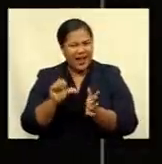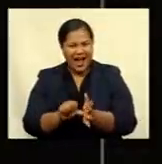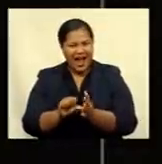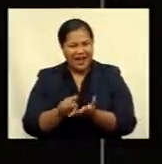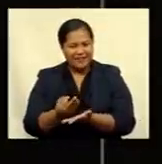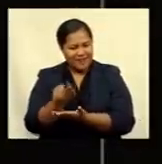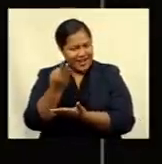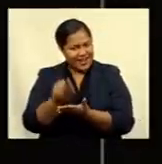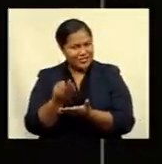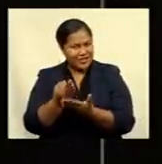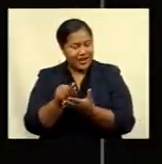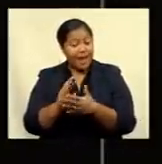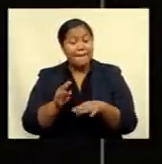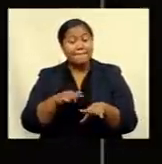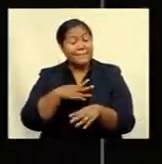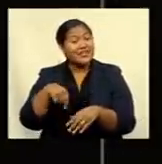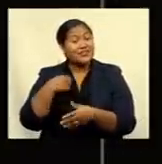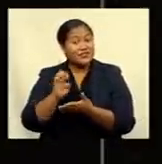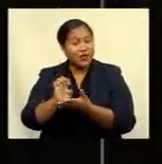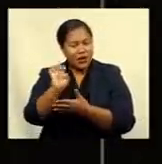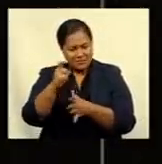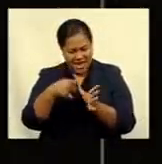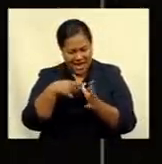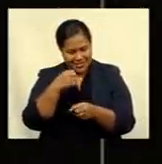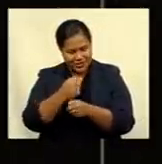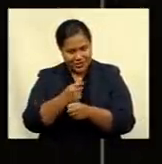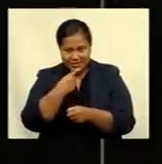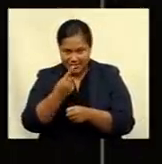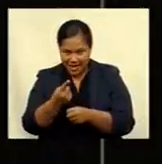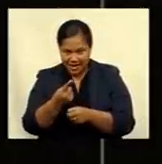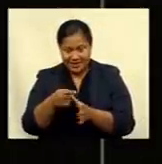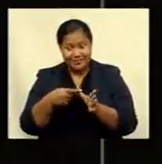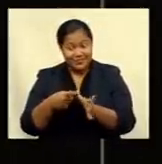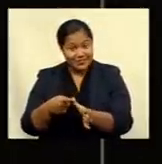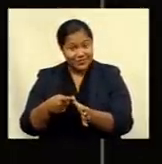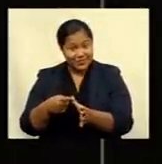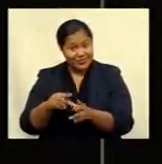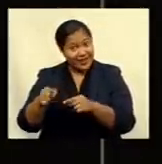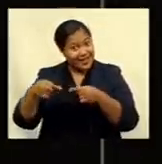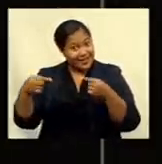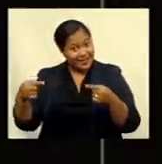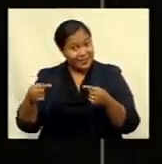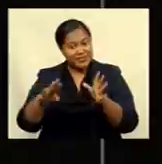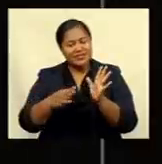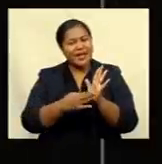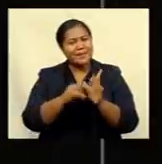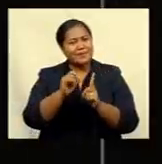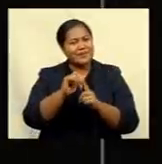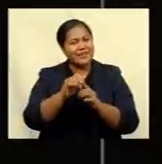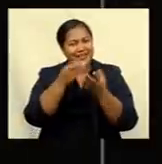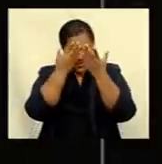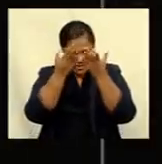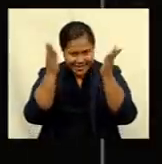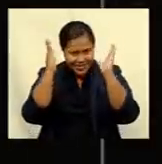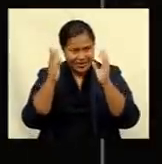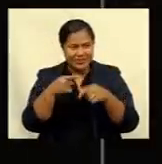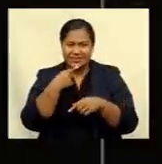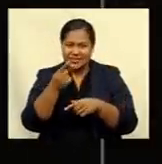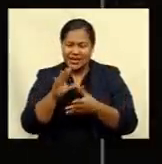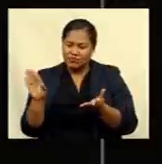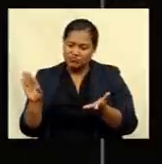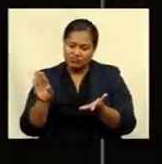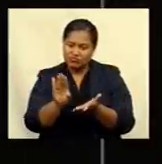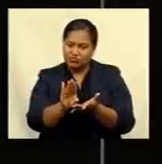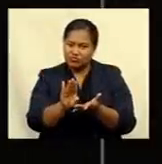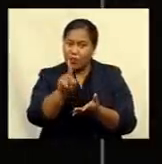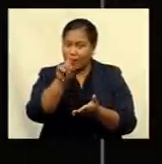Minister for Economy Sayed Kayum said this in response to opposition MP Lenora Ngerengere-Tambua, who moved a motion to allocate $1